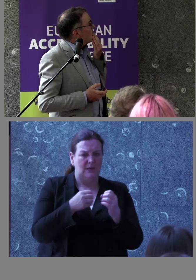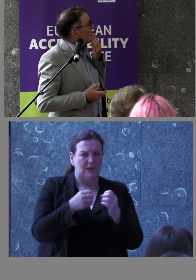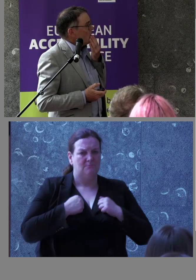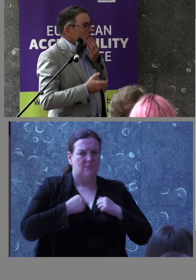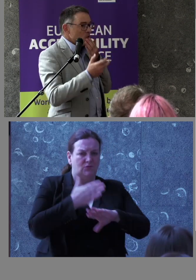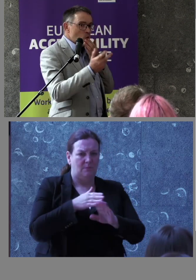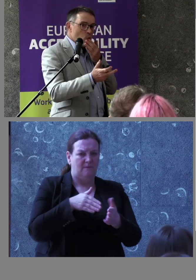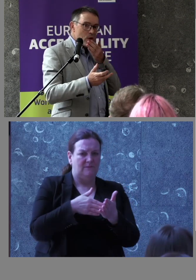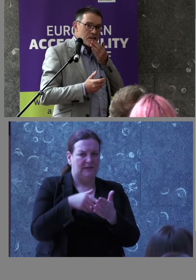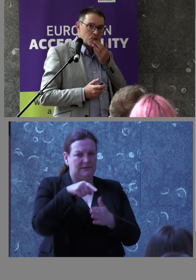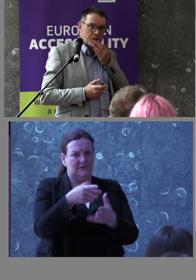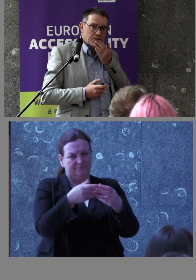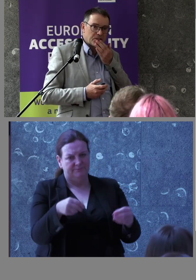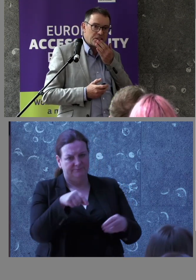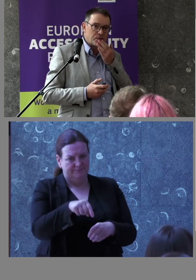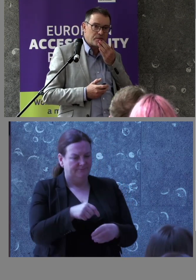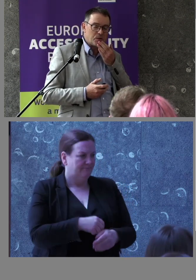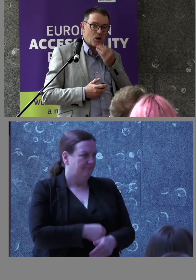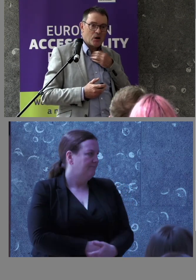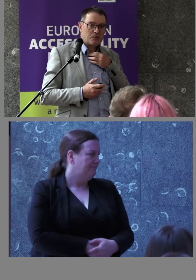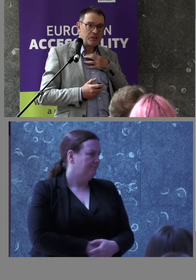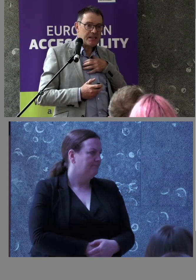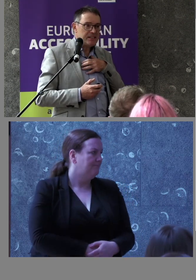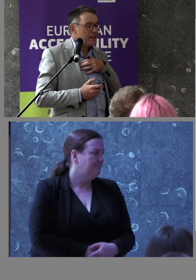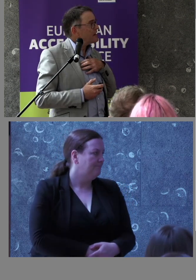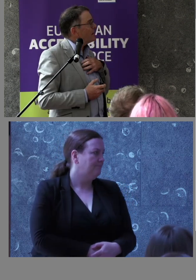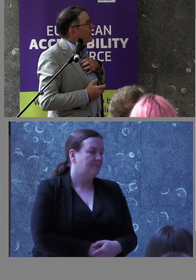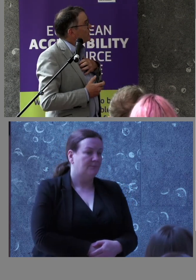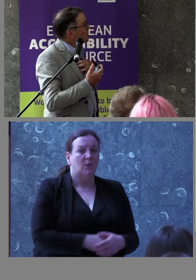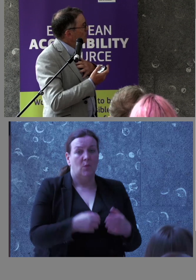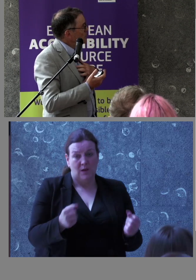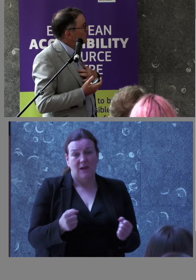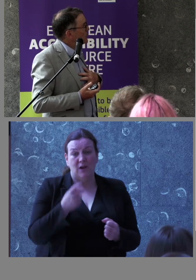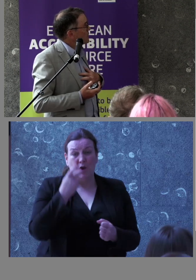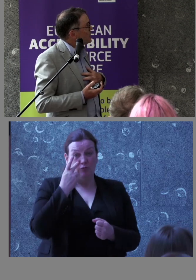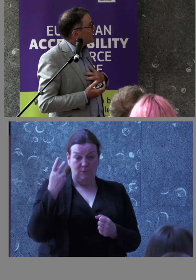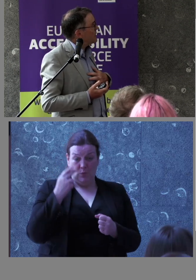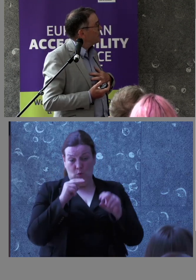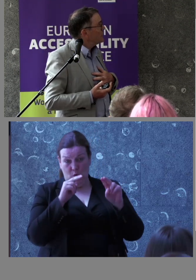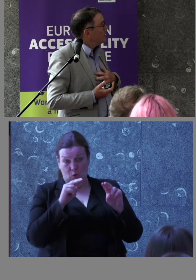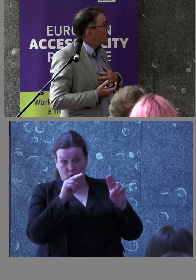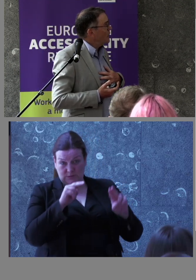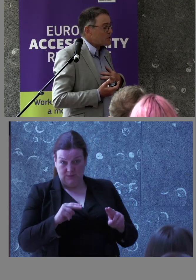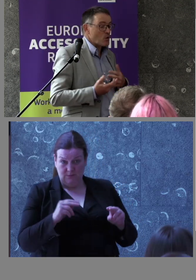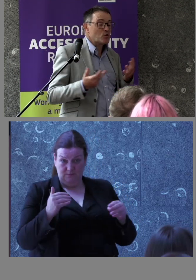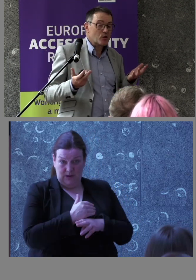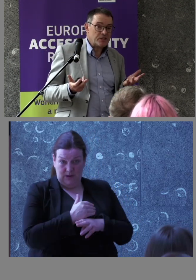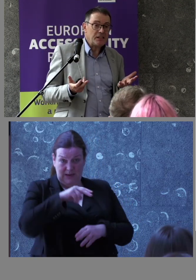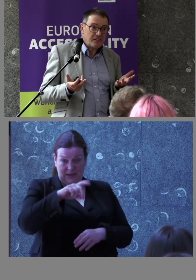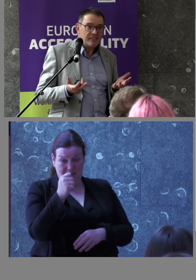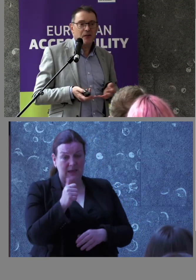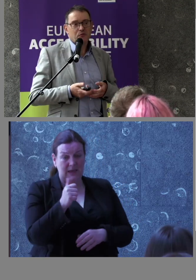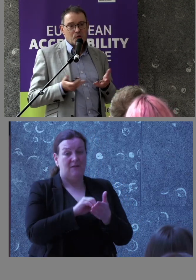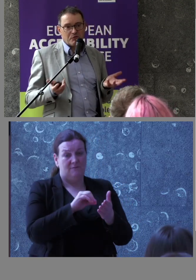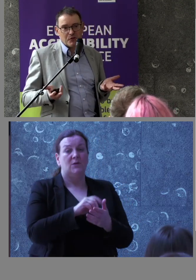it's saying that we're committed to making our websites accessible and in accordance with the accessibility of